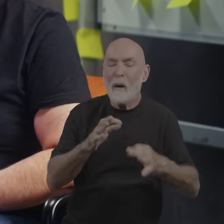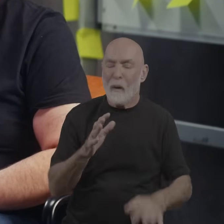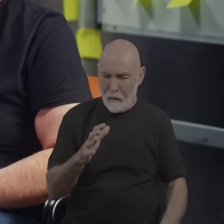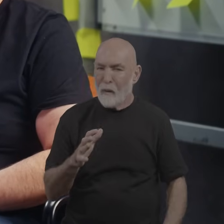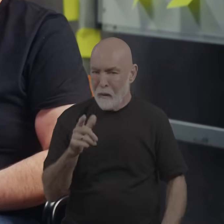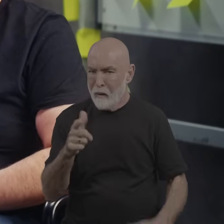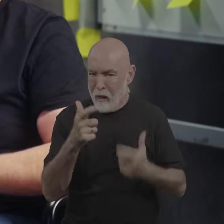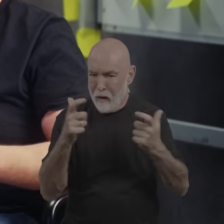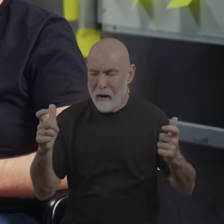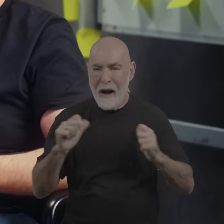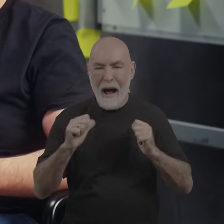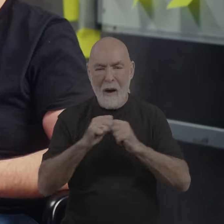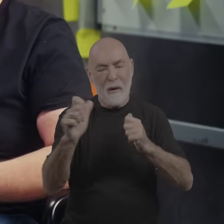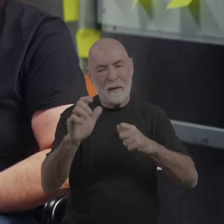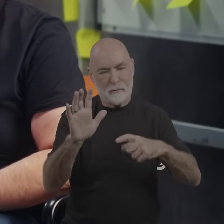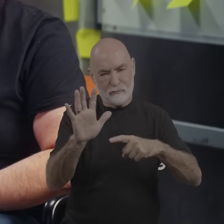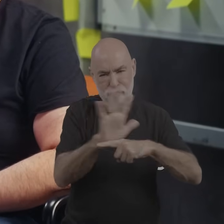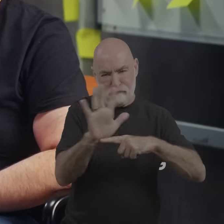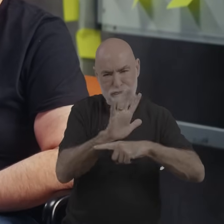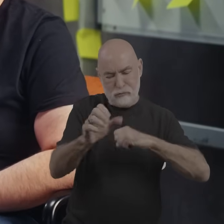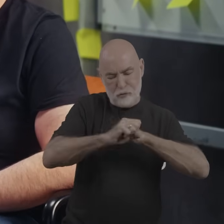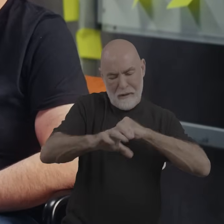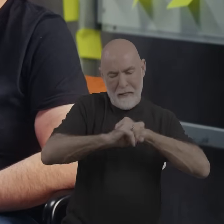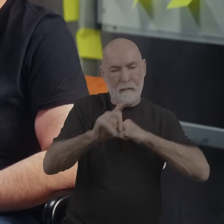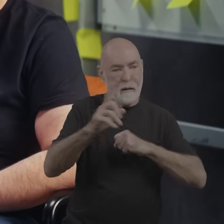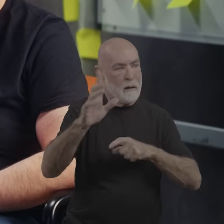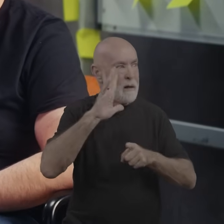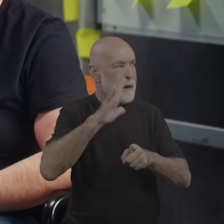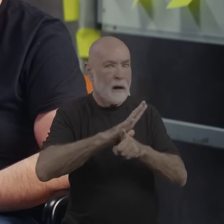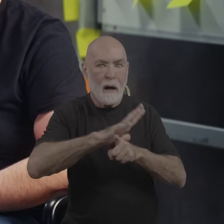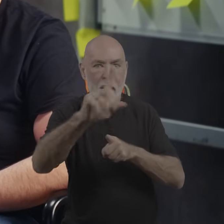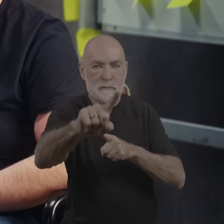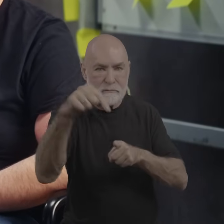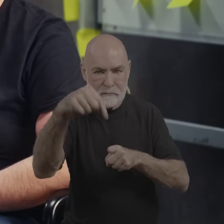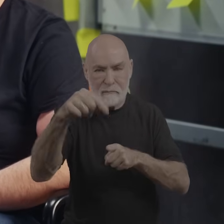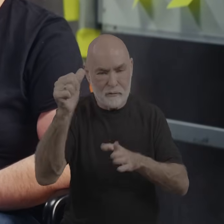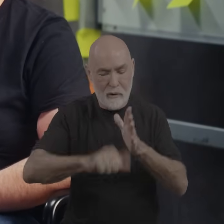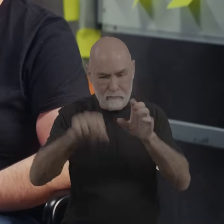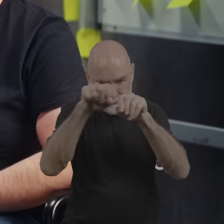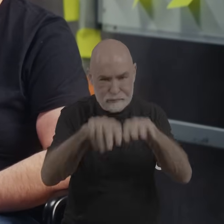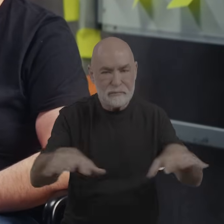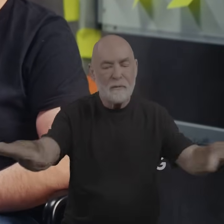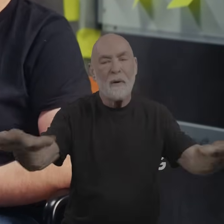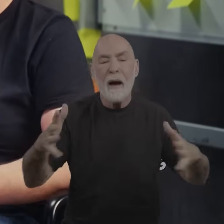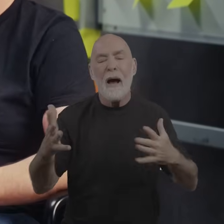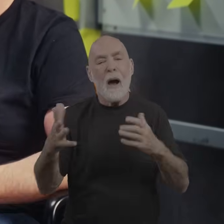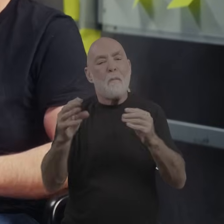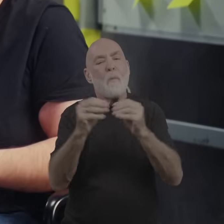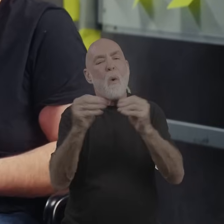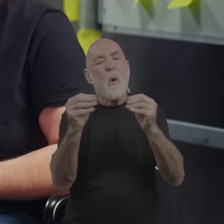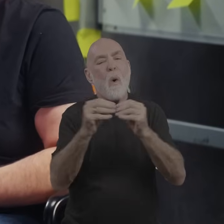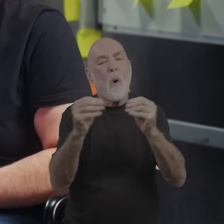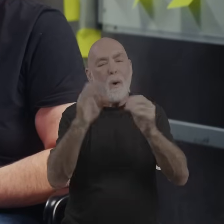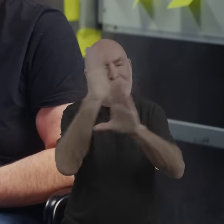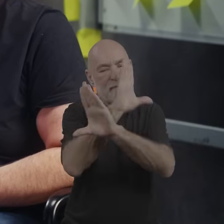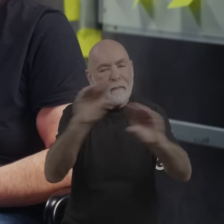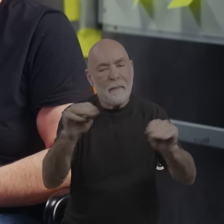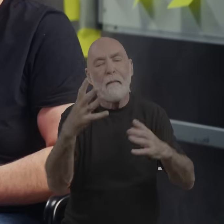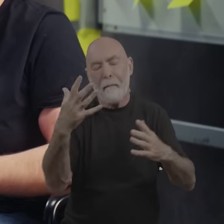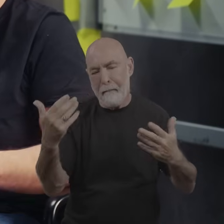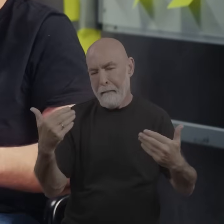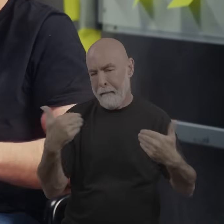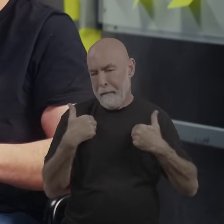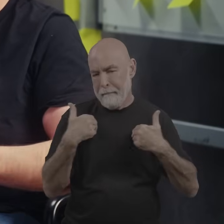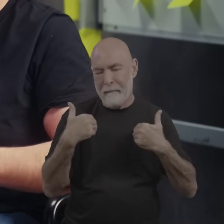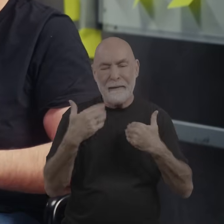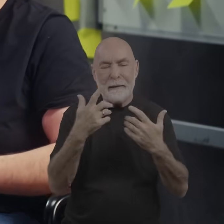lots. So that was our big launch trailer. We're coming out in just over a week now, so we're really excited to share a lot more of the game, stuff that we haven't shown,